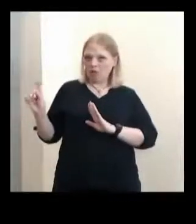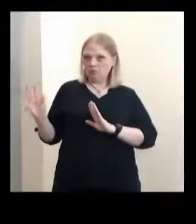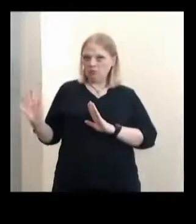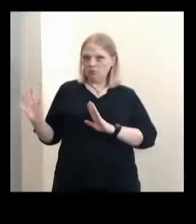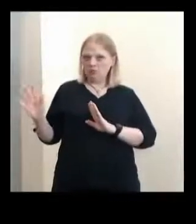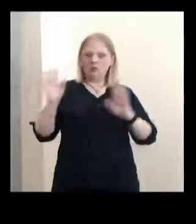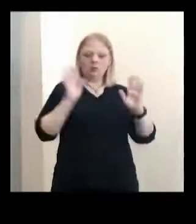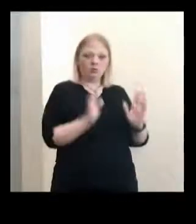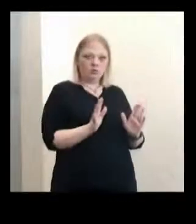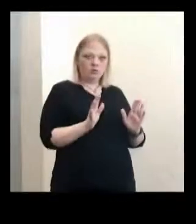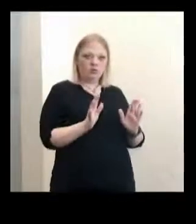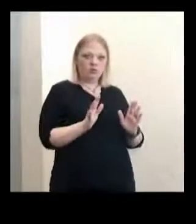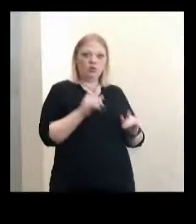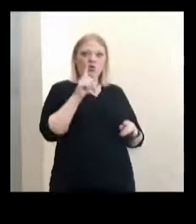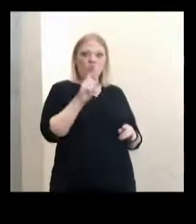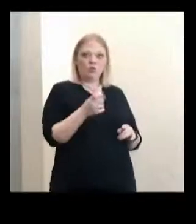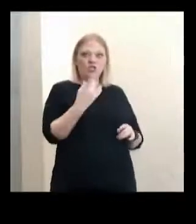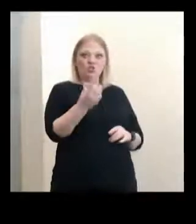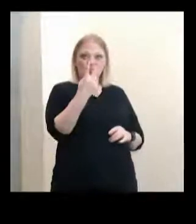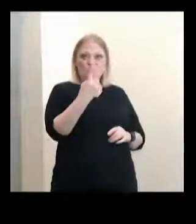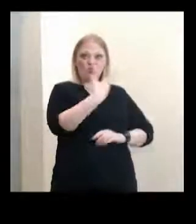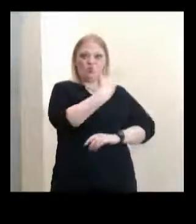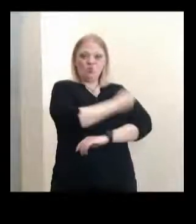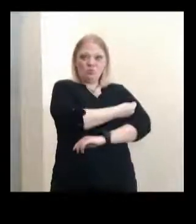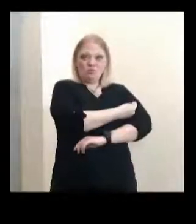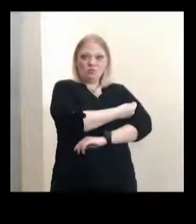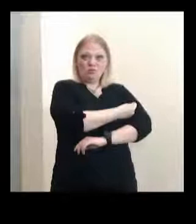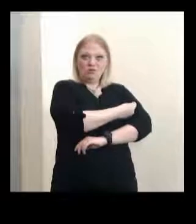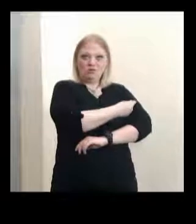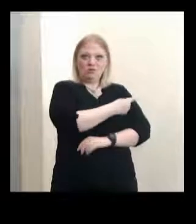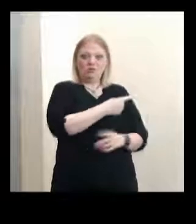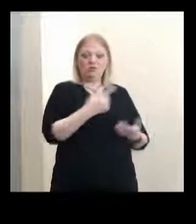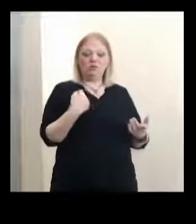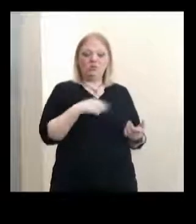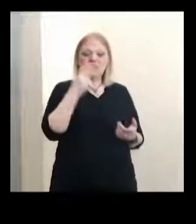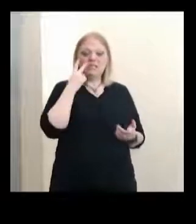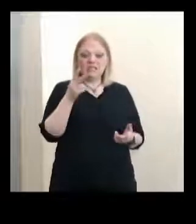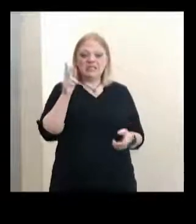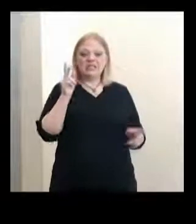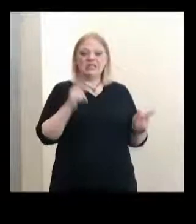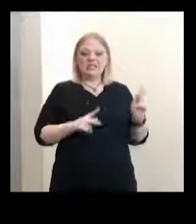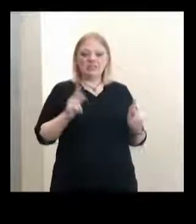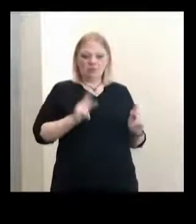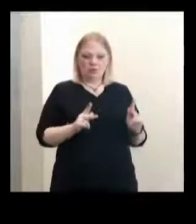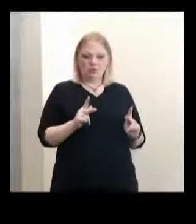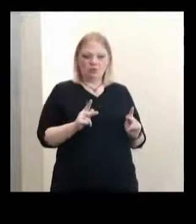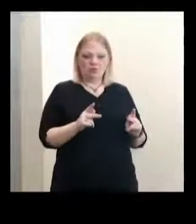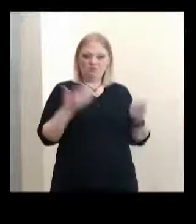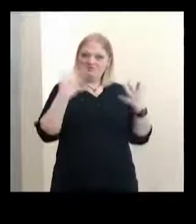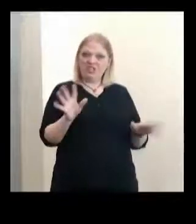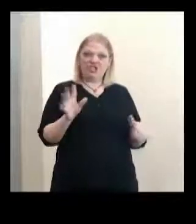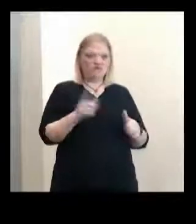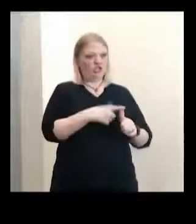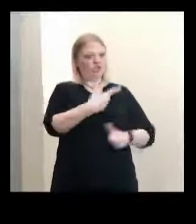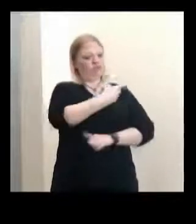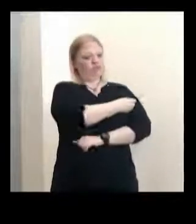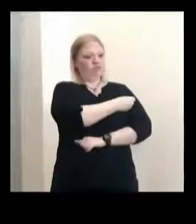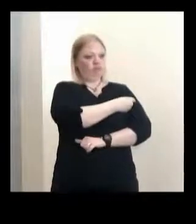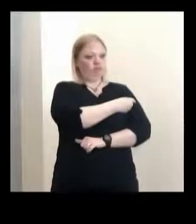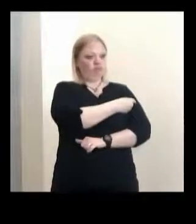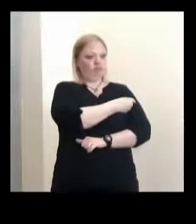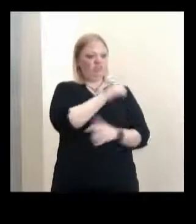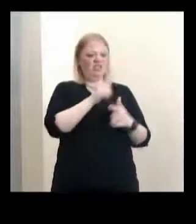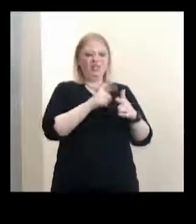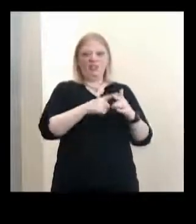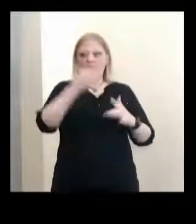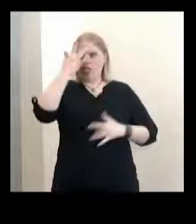doses. And we are seeing individuals who have had their first dose who are then catching